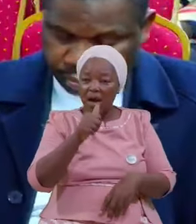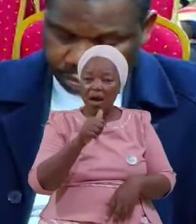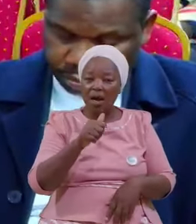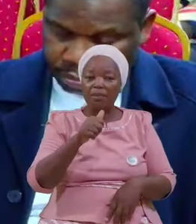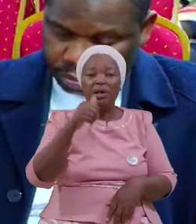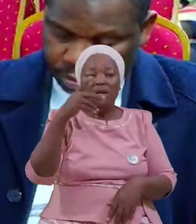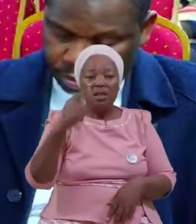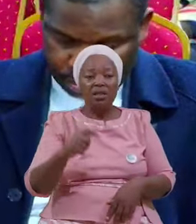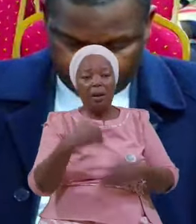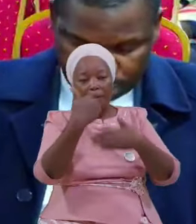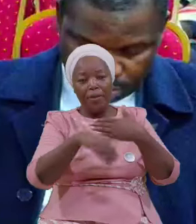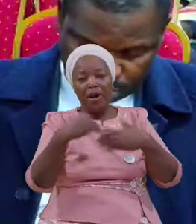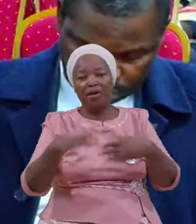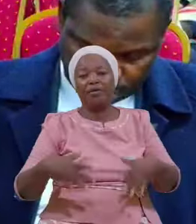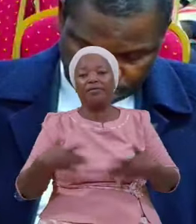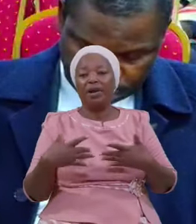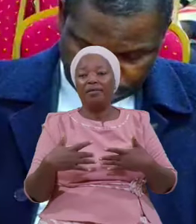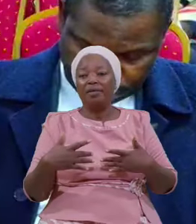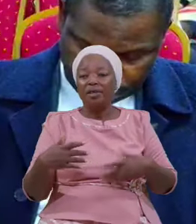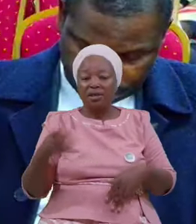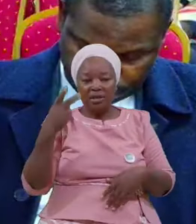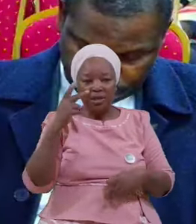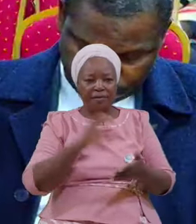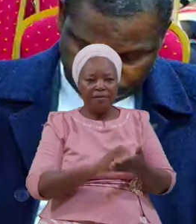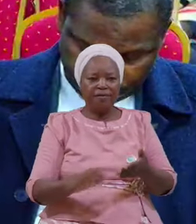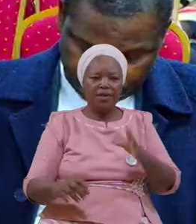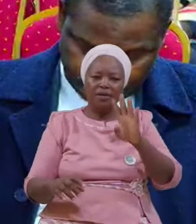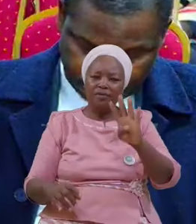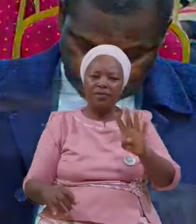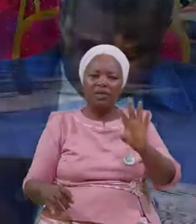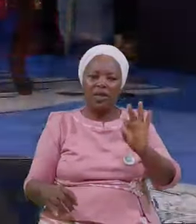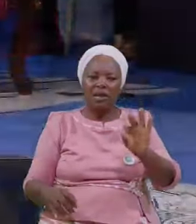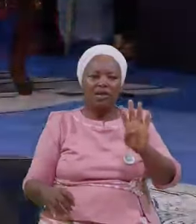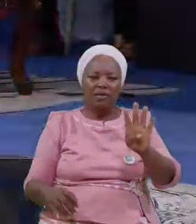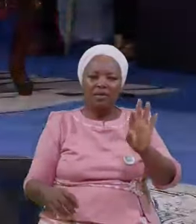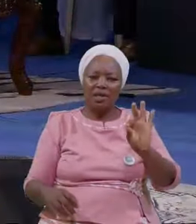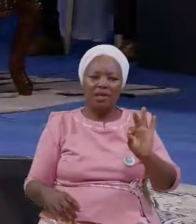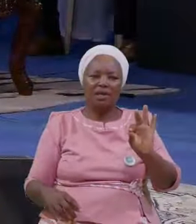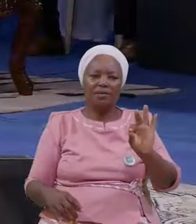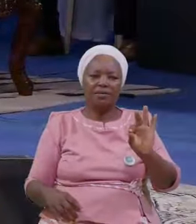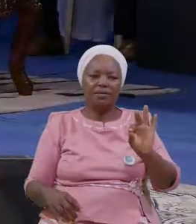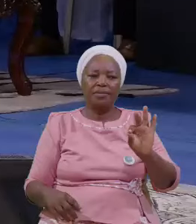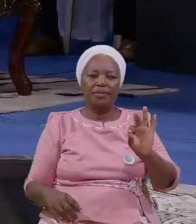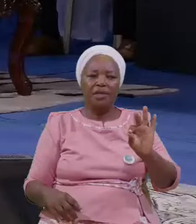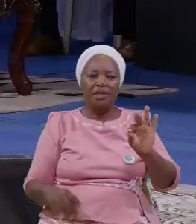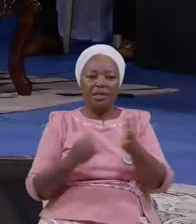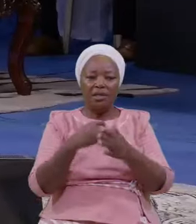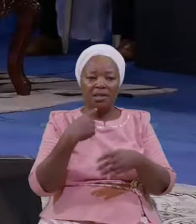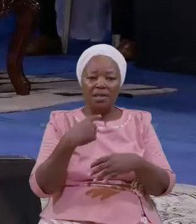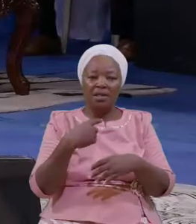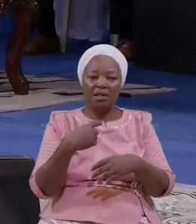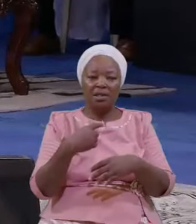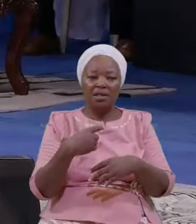of life. And look at verse 49. In verse 49, it says, your